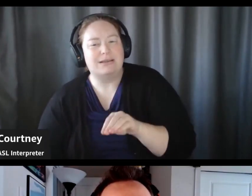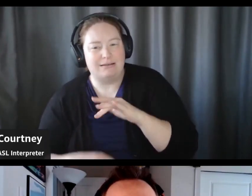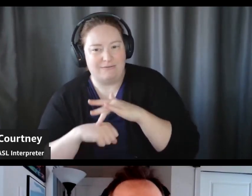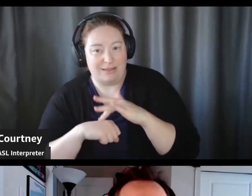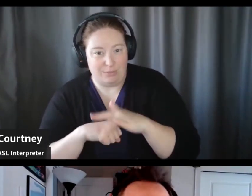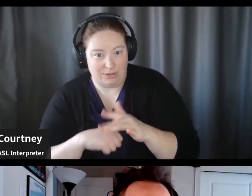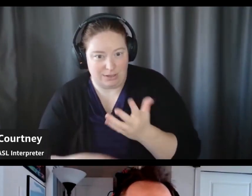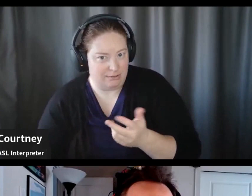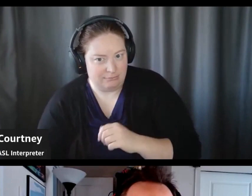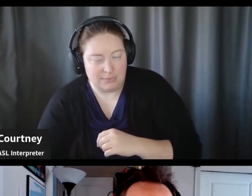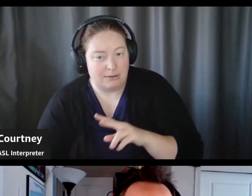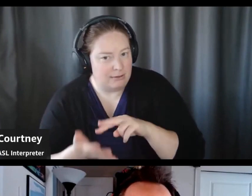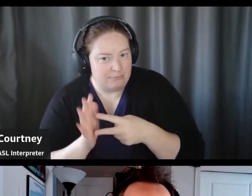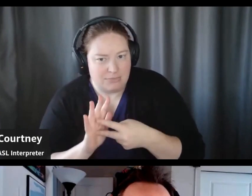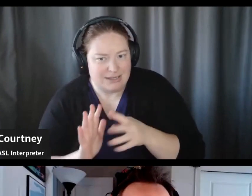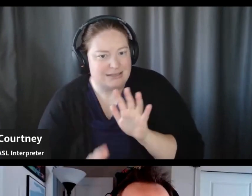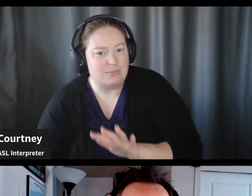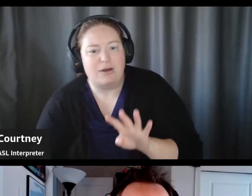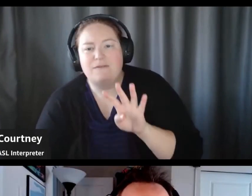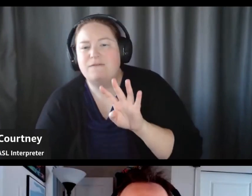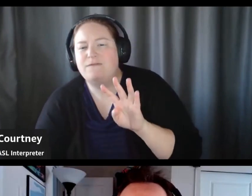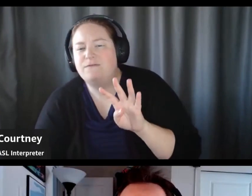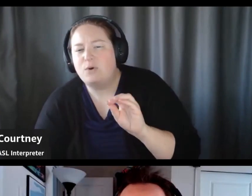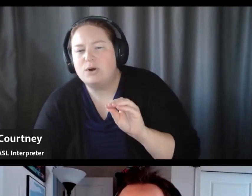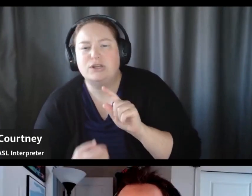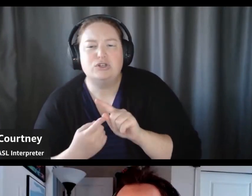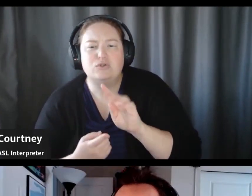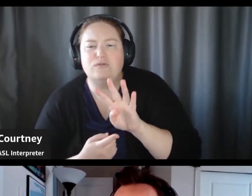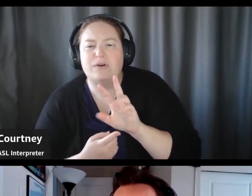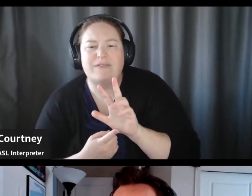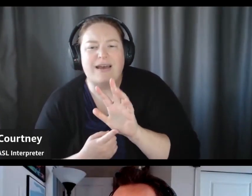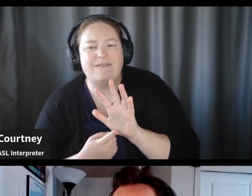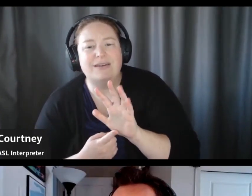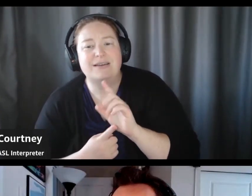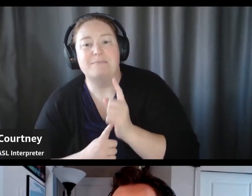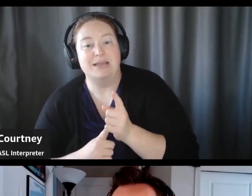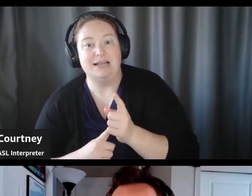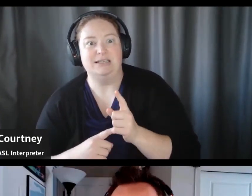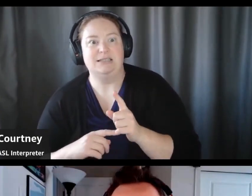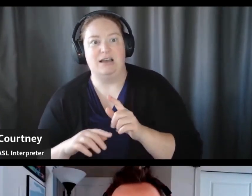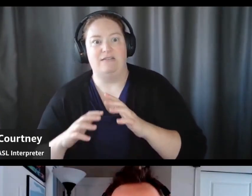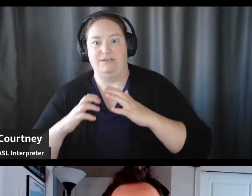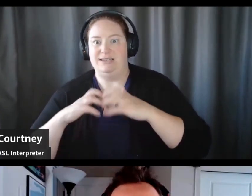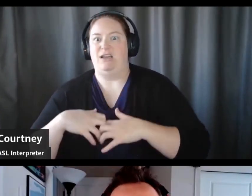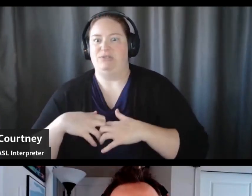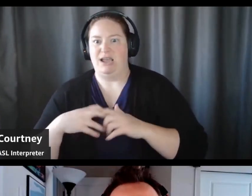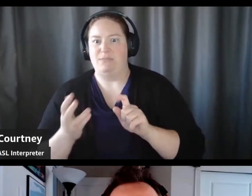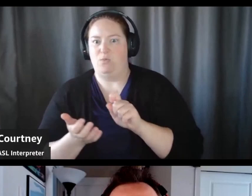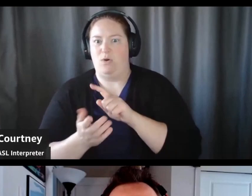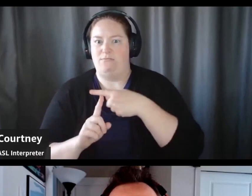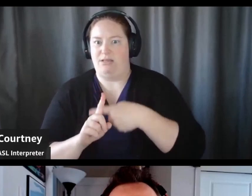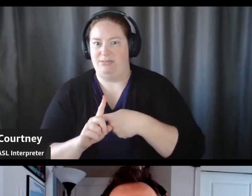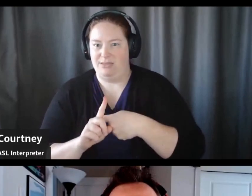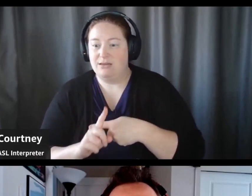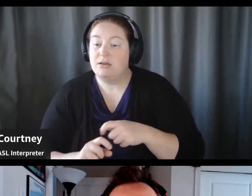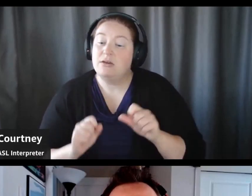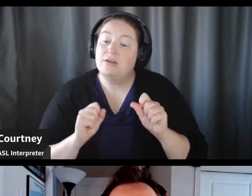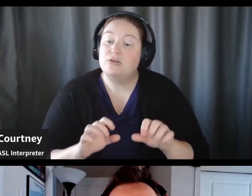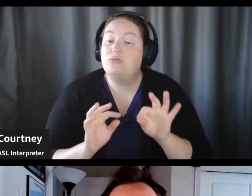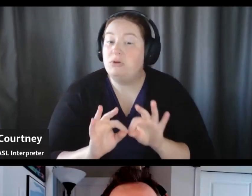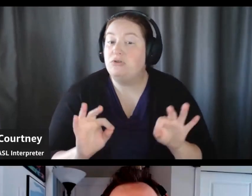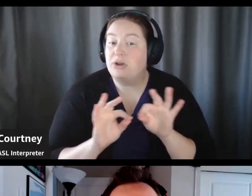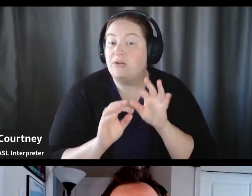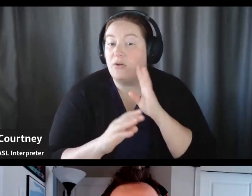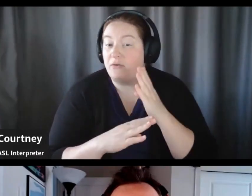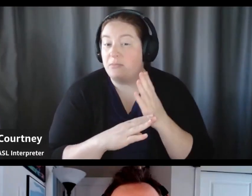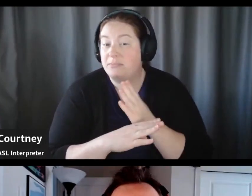roughly about 40 to 45 minutes of downtime in a month, right? Which could be very critical for businesses,